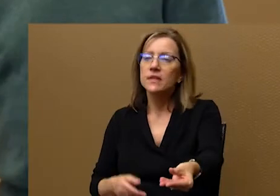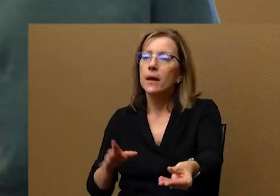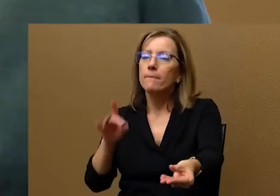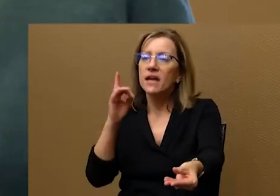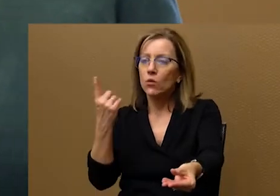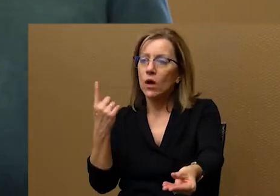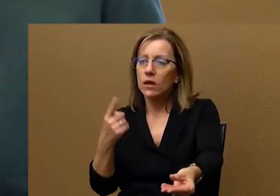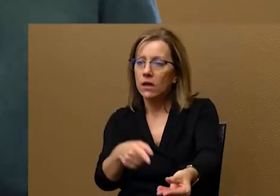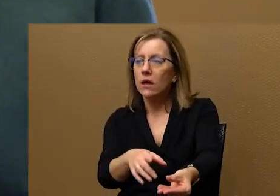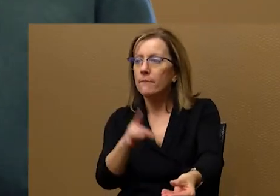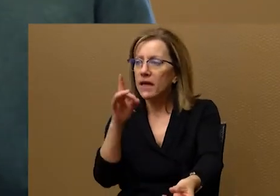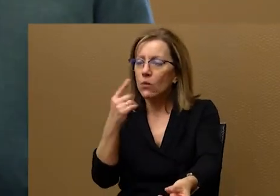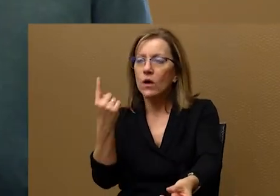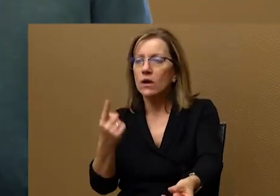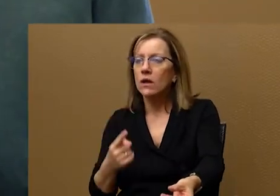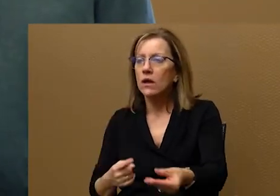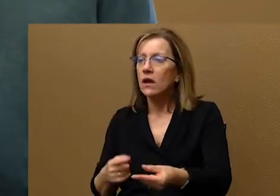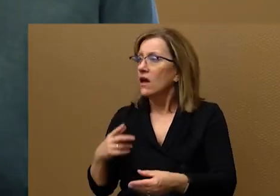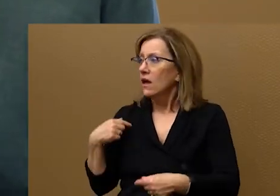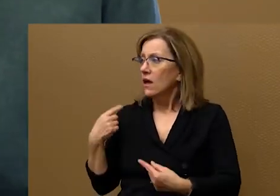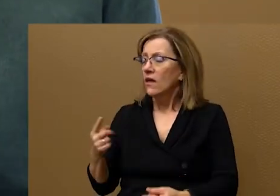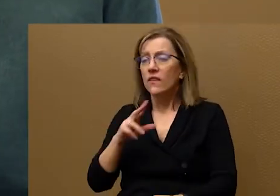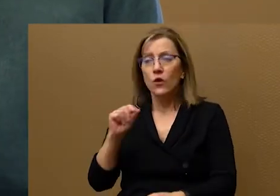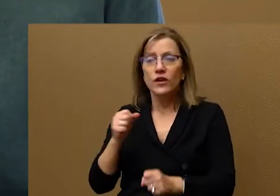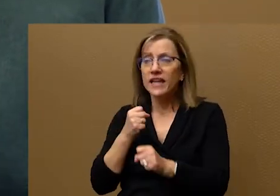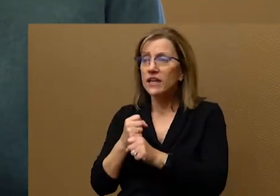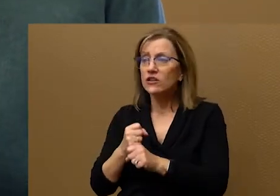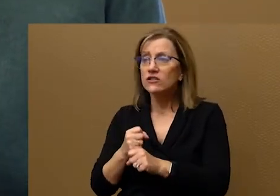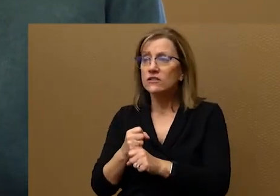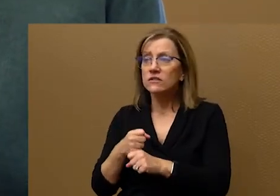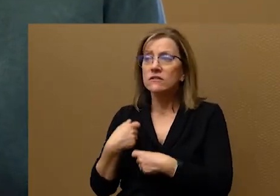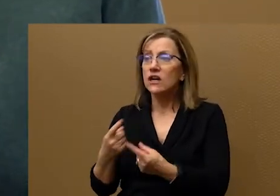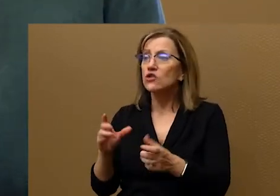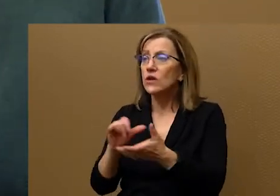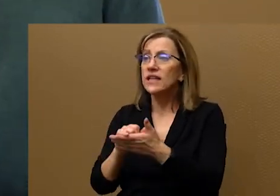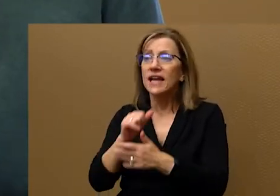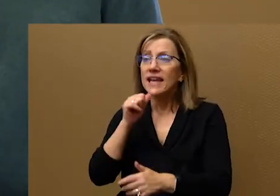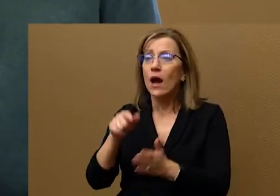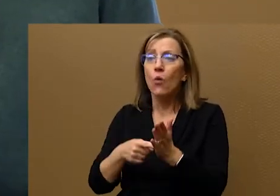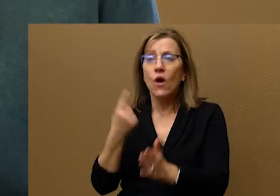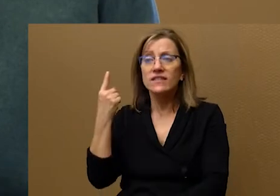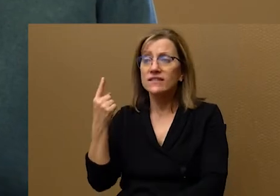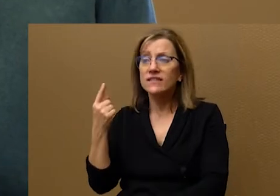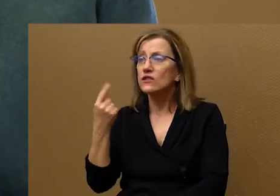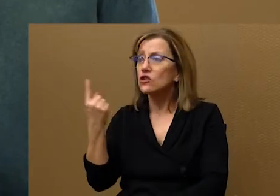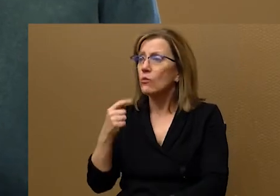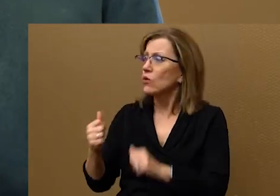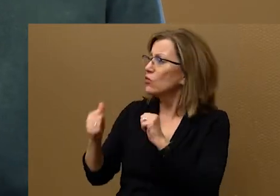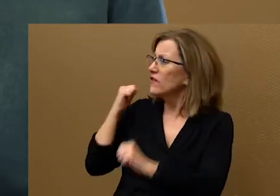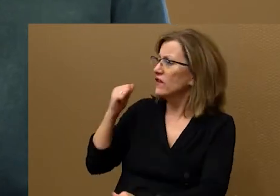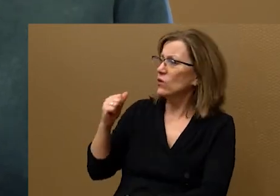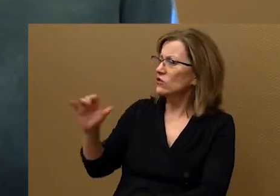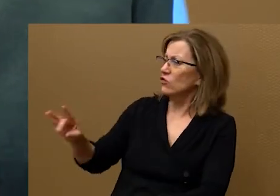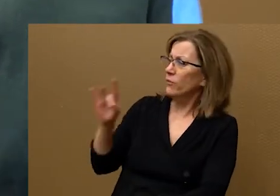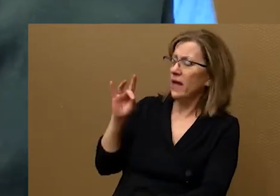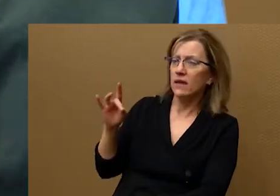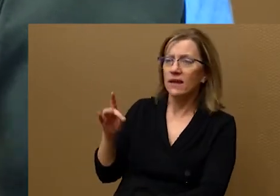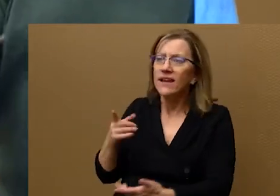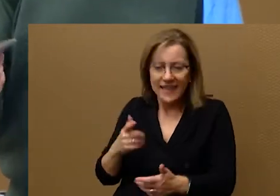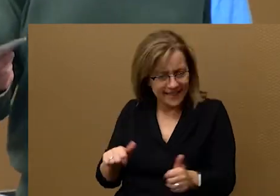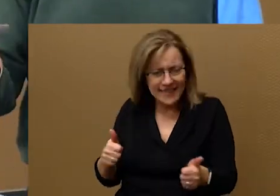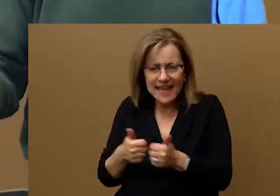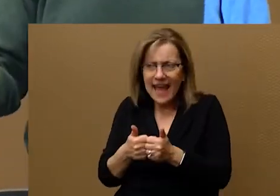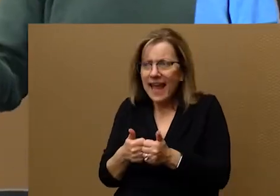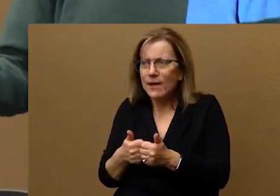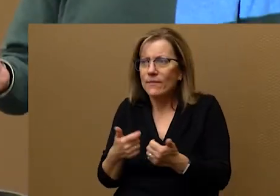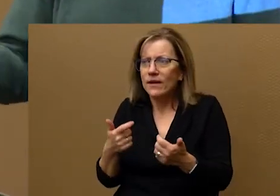this work, not once did anyone refuse to pick a card. They always pick a card because it's a game. And if you can make